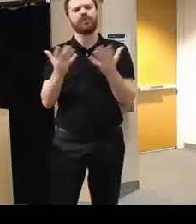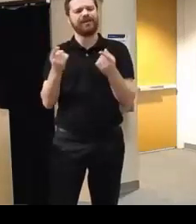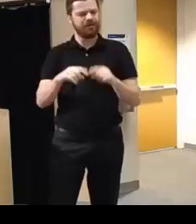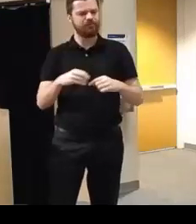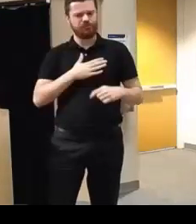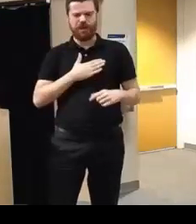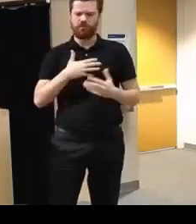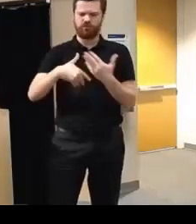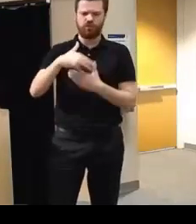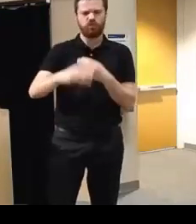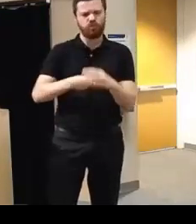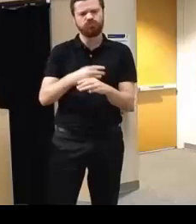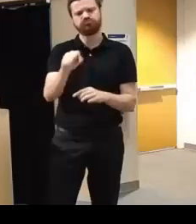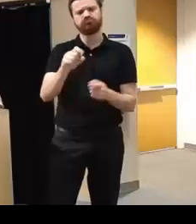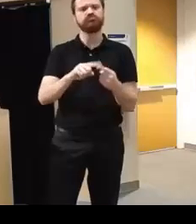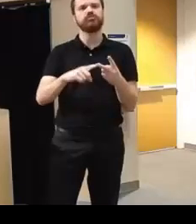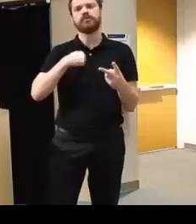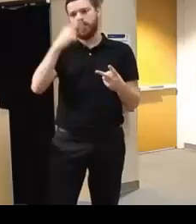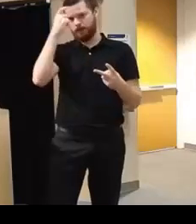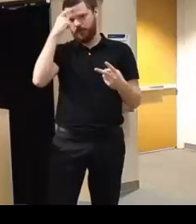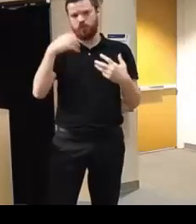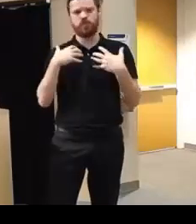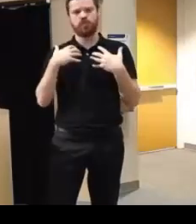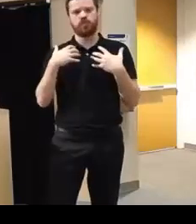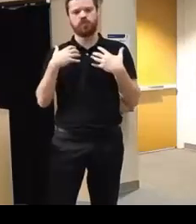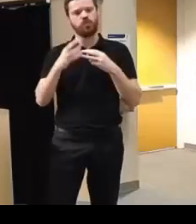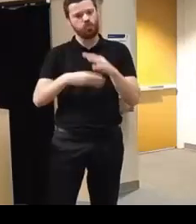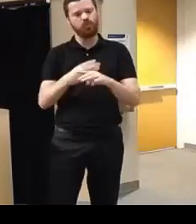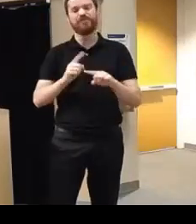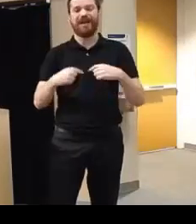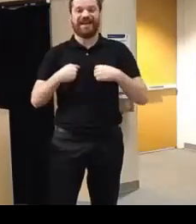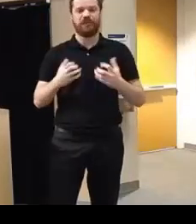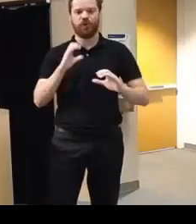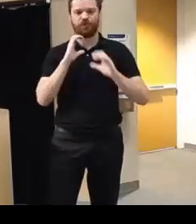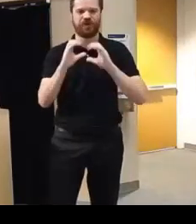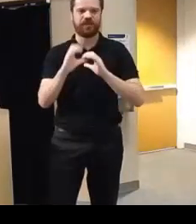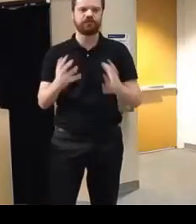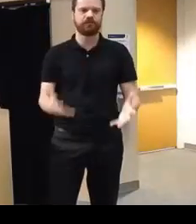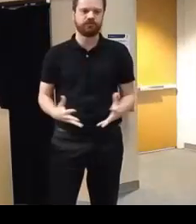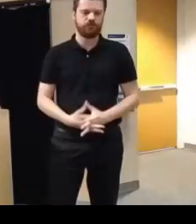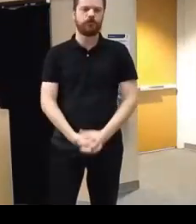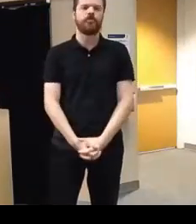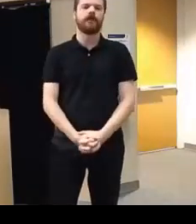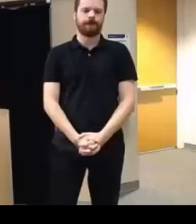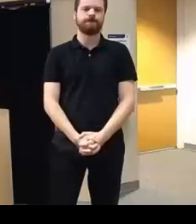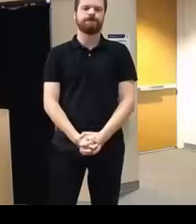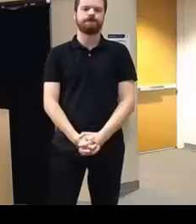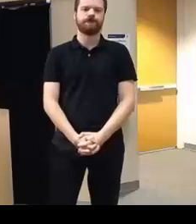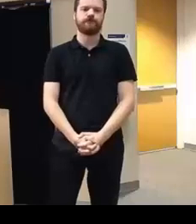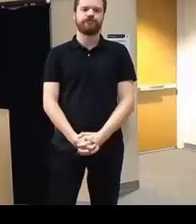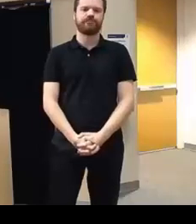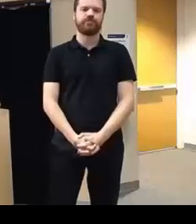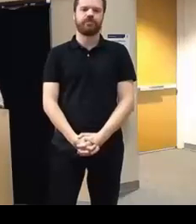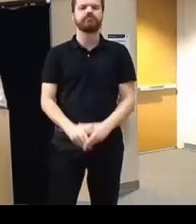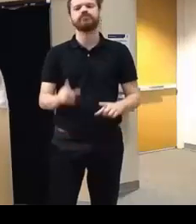my social world, as well as my mental world, that I want to communicate. And so over